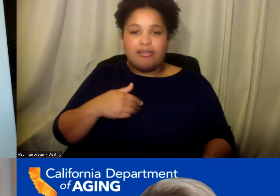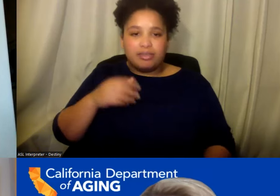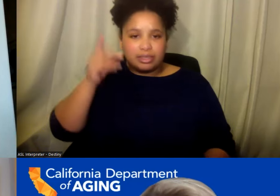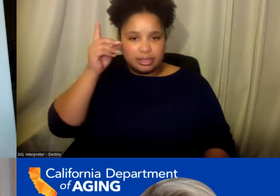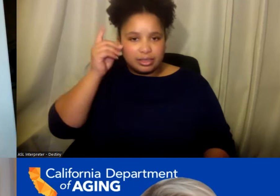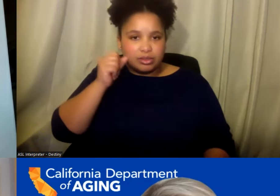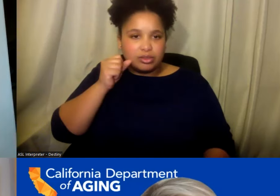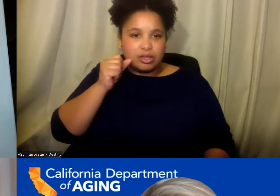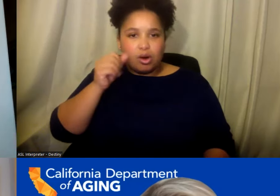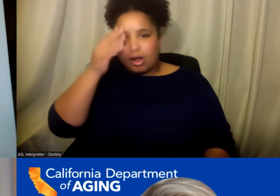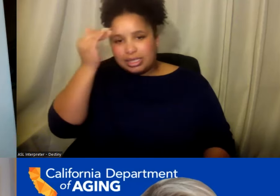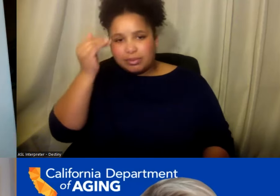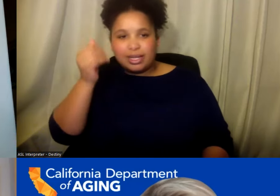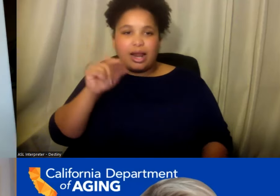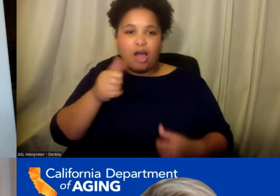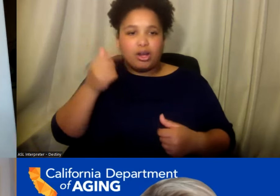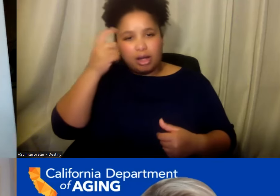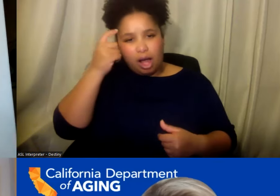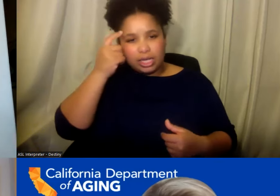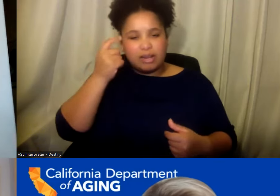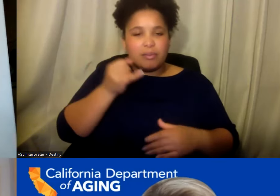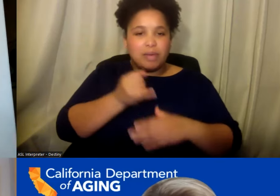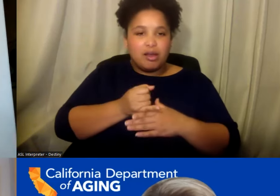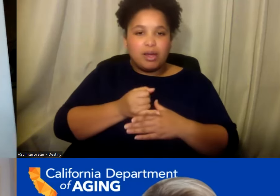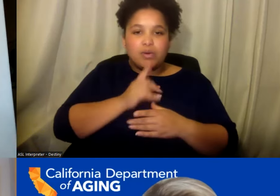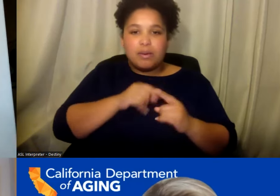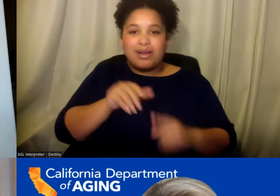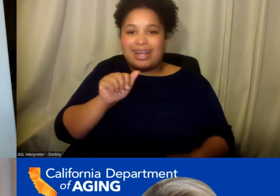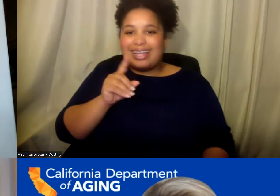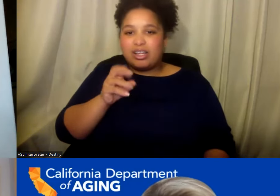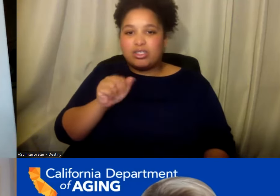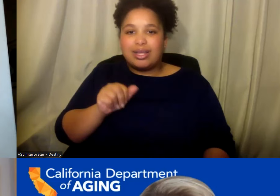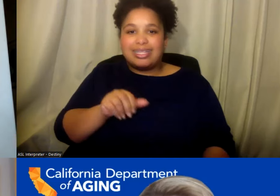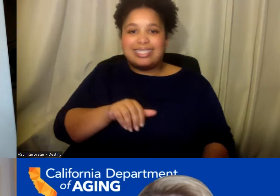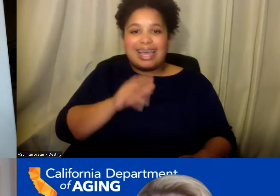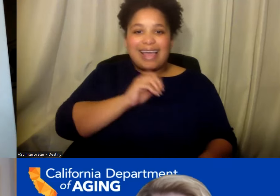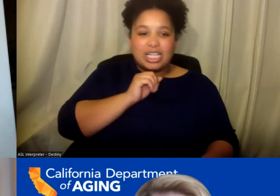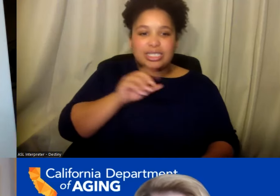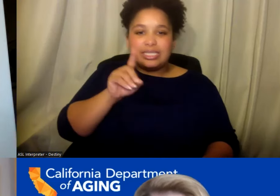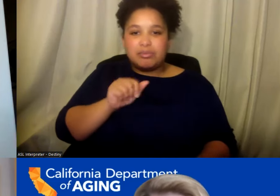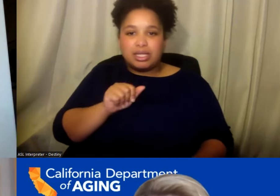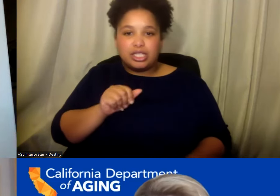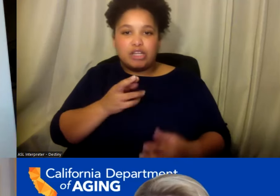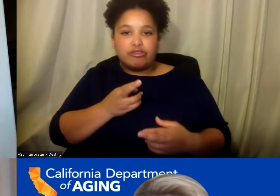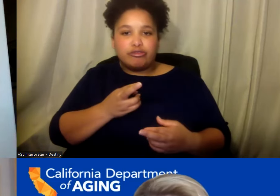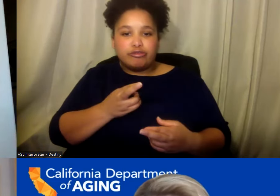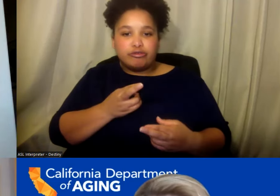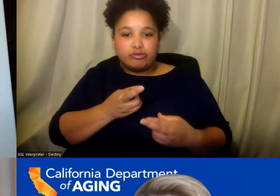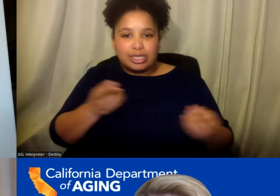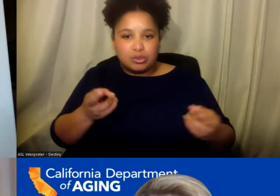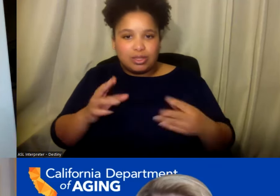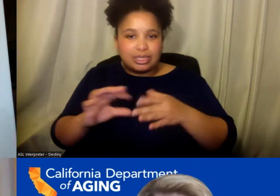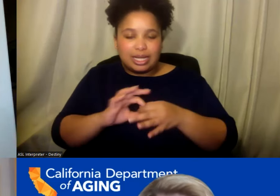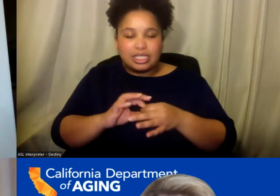the ADRCs, it's the Aging and Disability Resource Connections, which are a kind of clearinghouse of